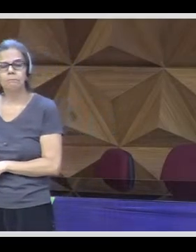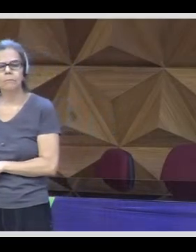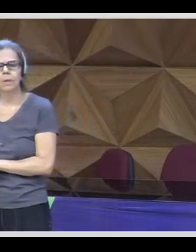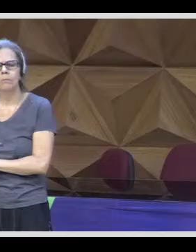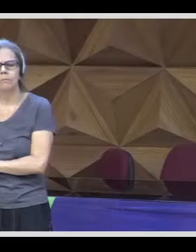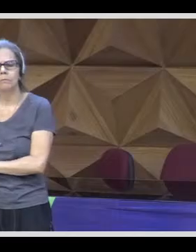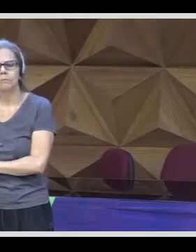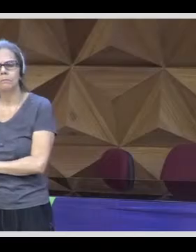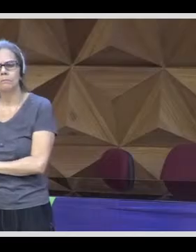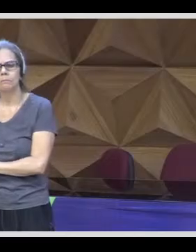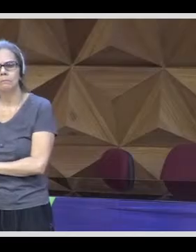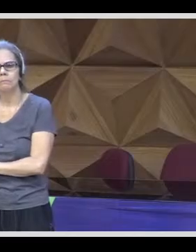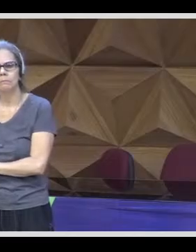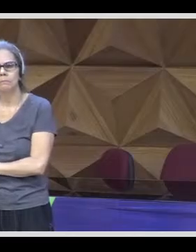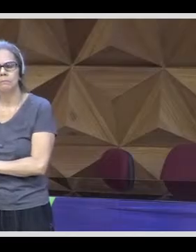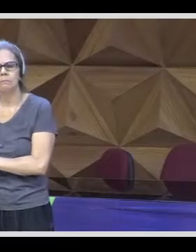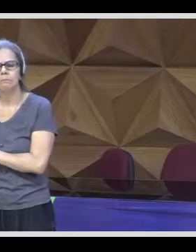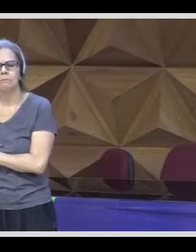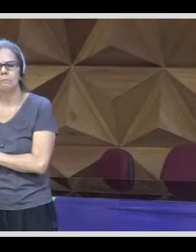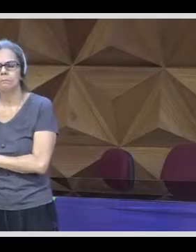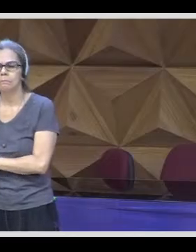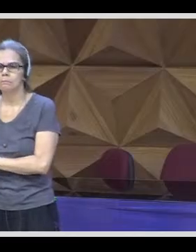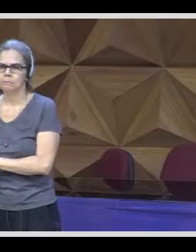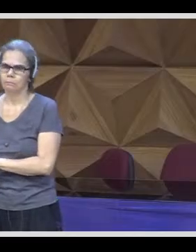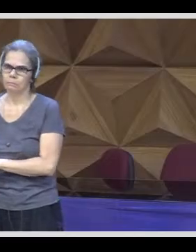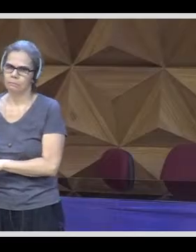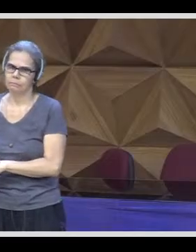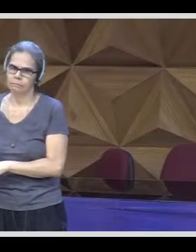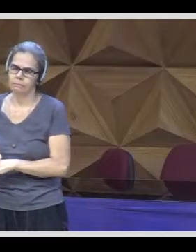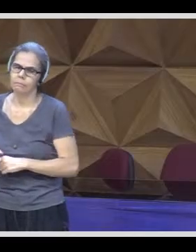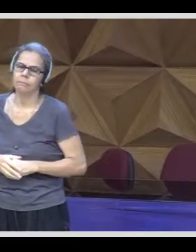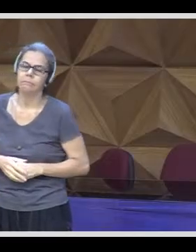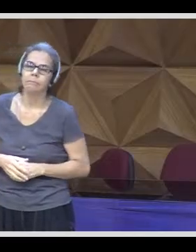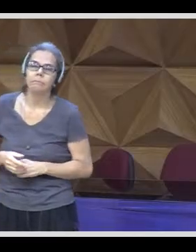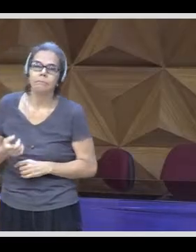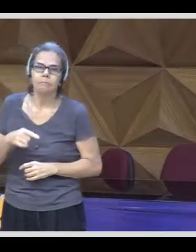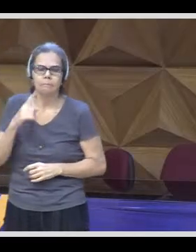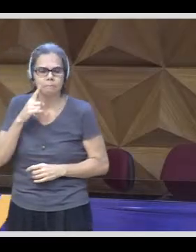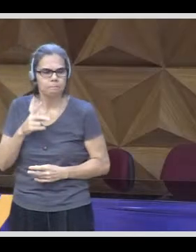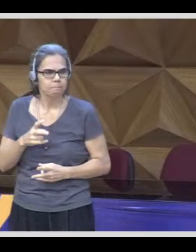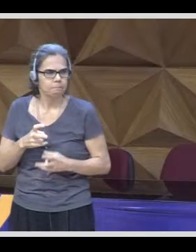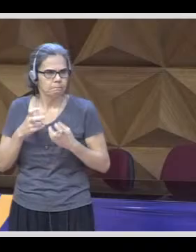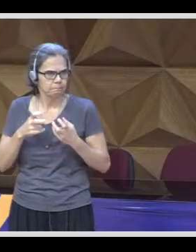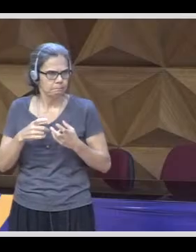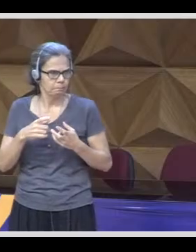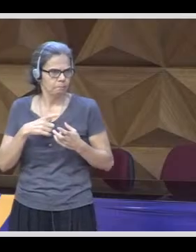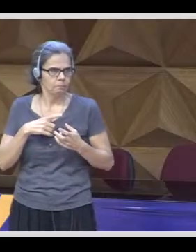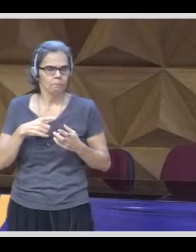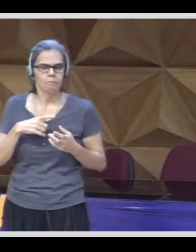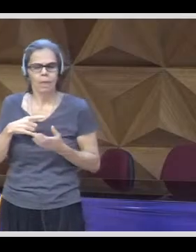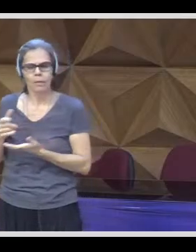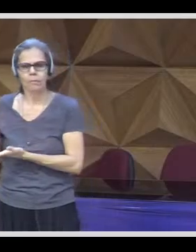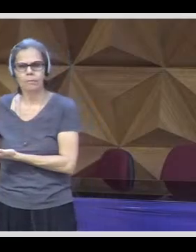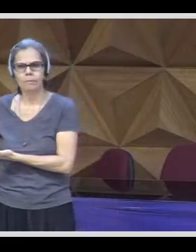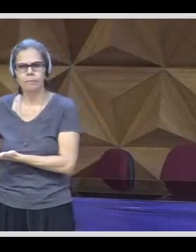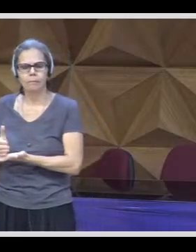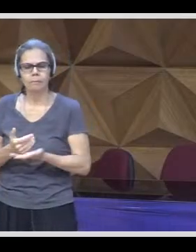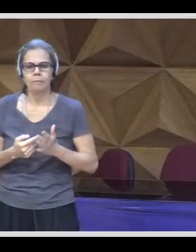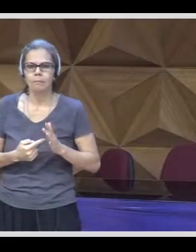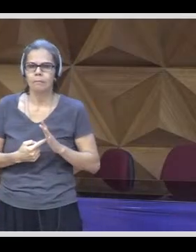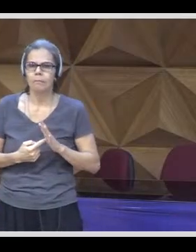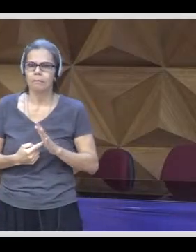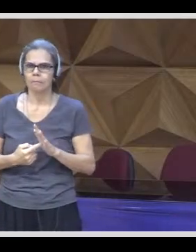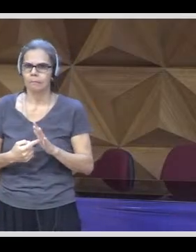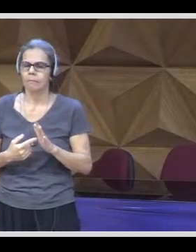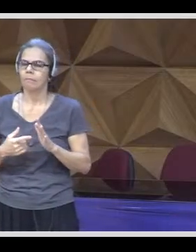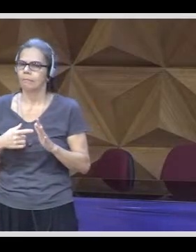results revealing evidence of potential harms. There are different works in the literature about trying to